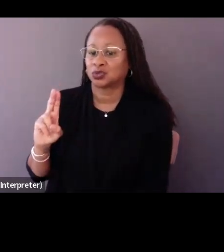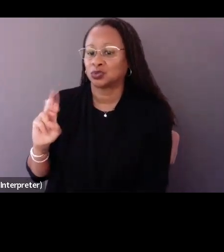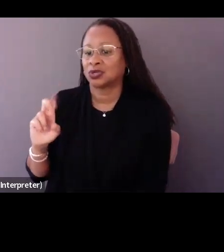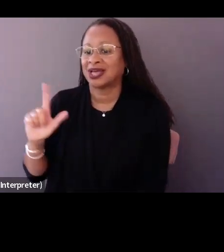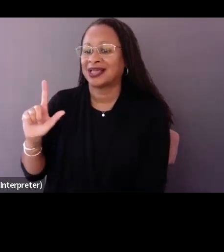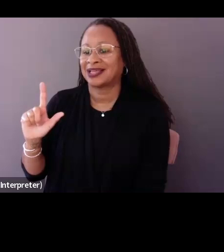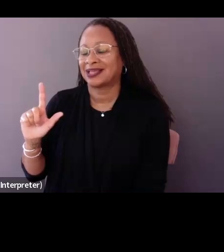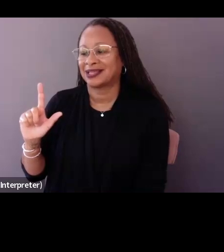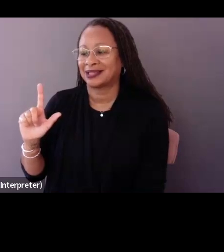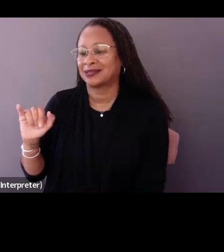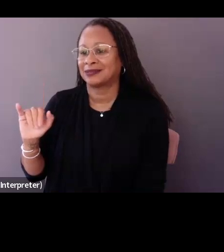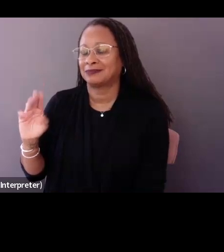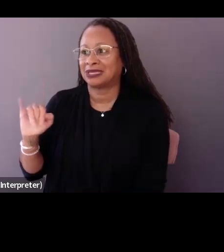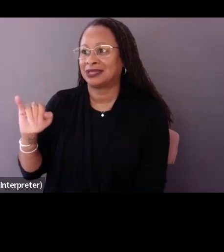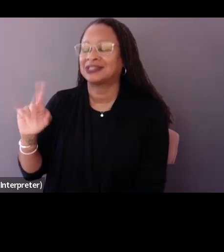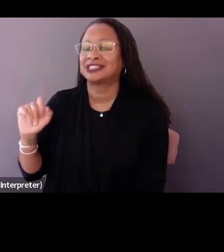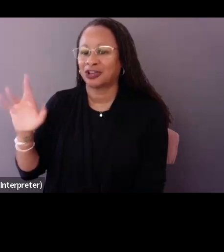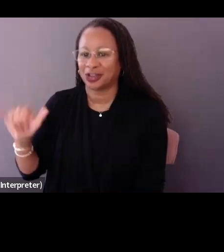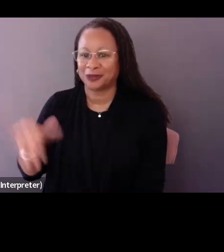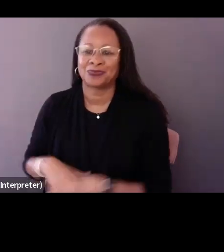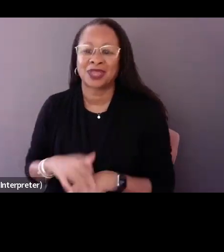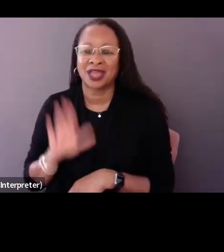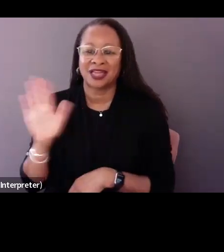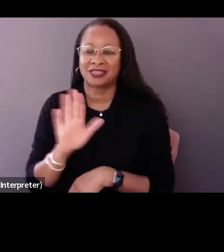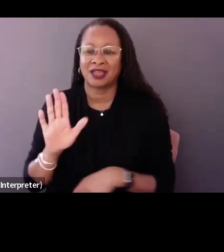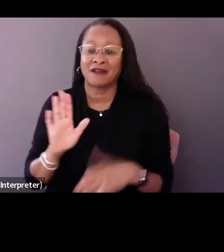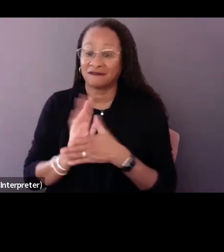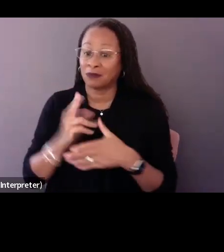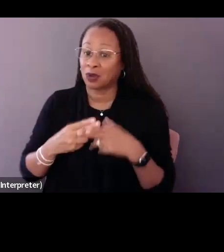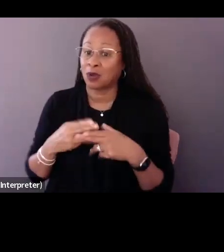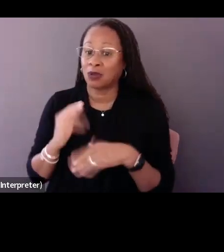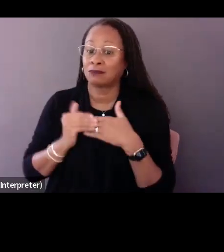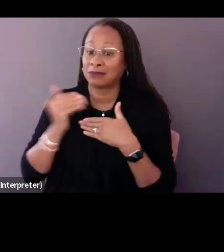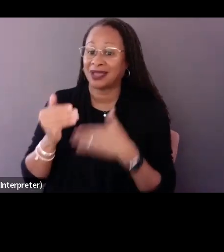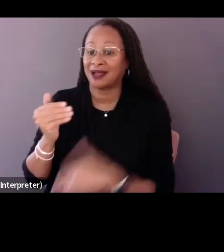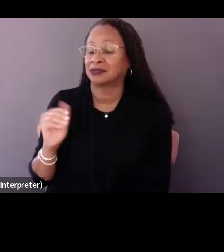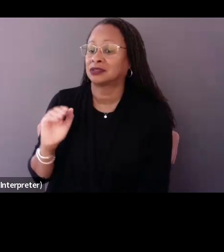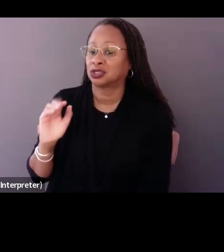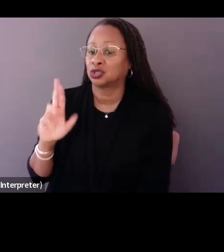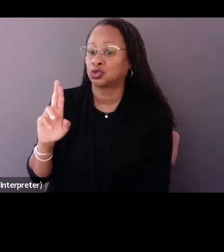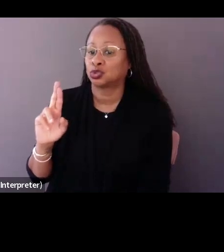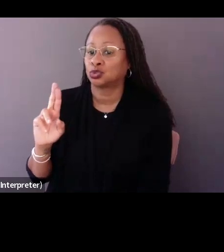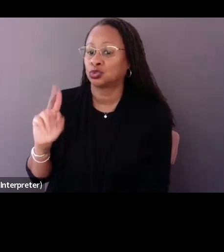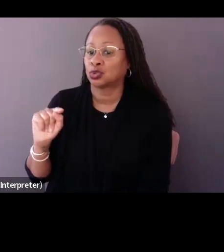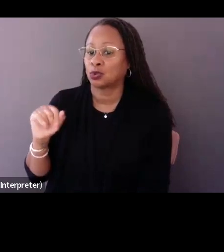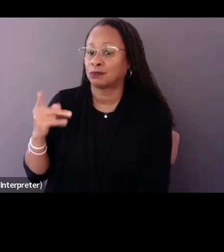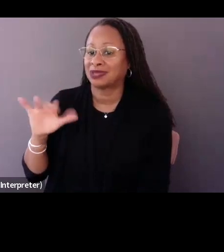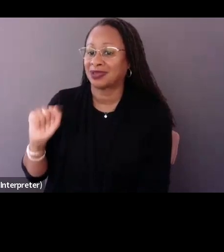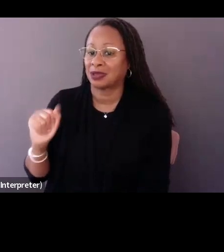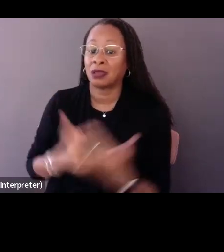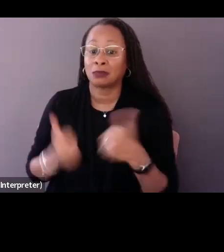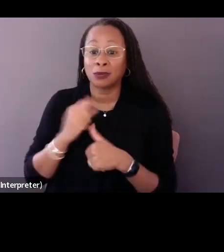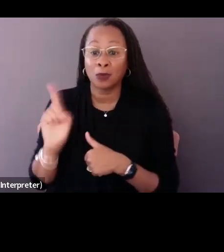Mi Terry, whose film Beyond Utopia premiered at Sundance